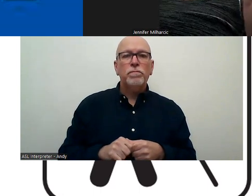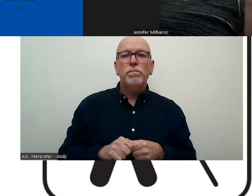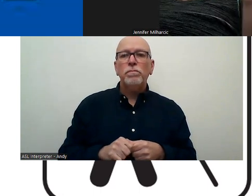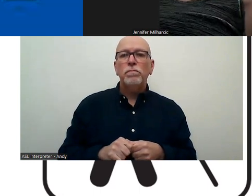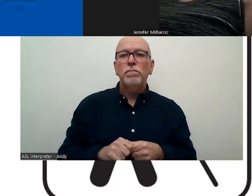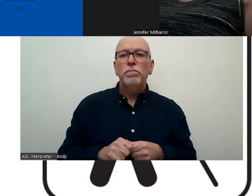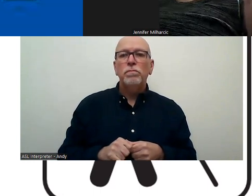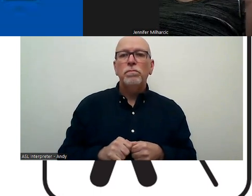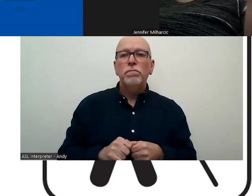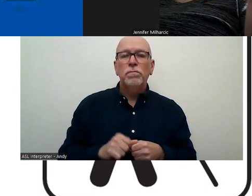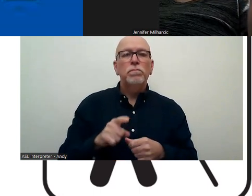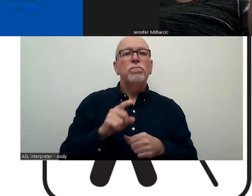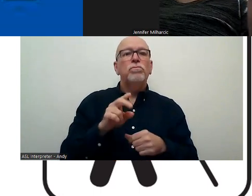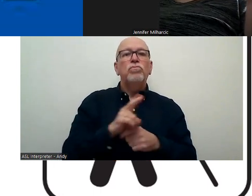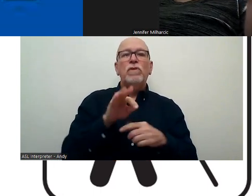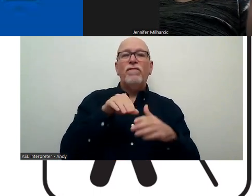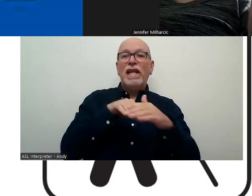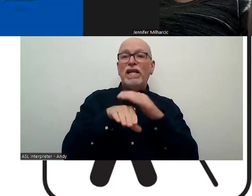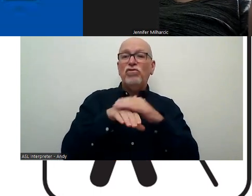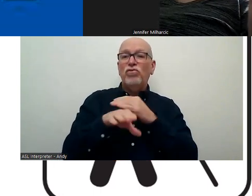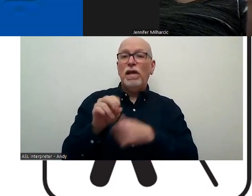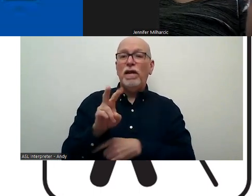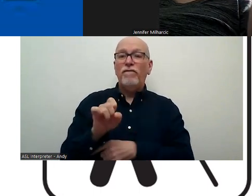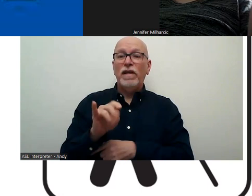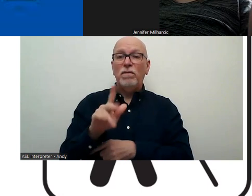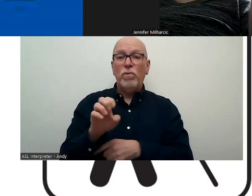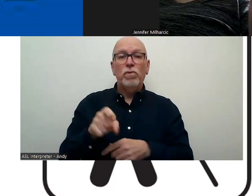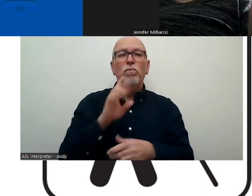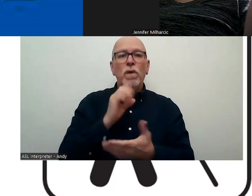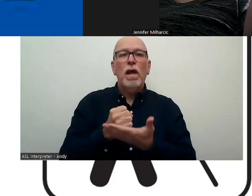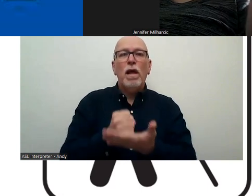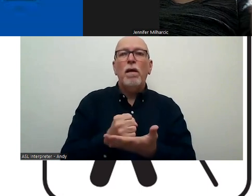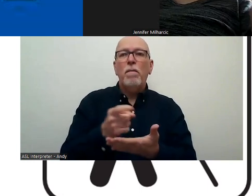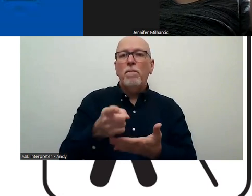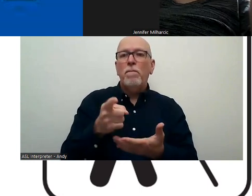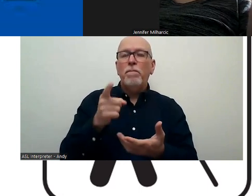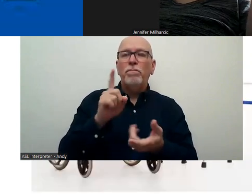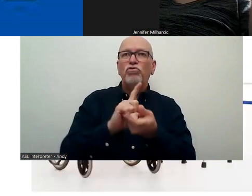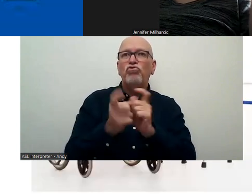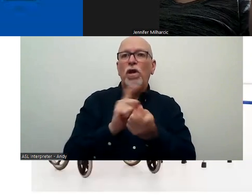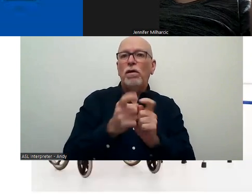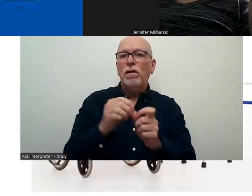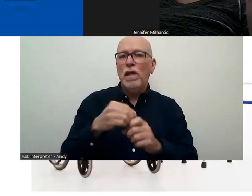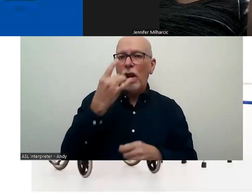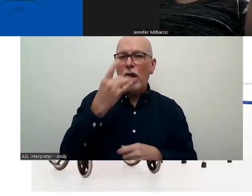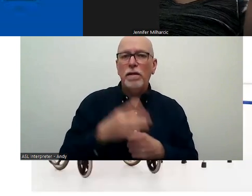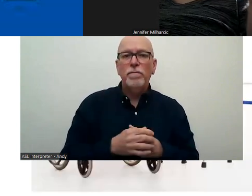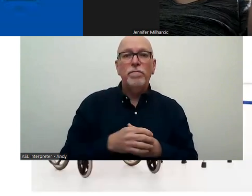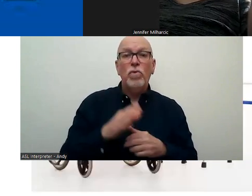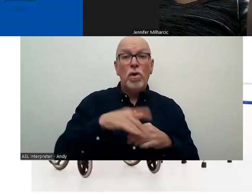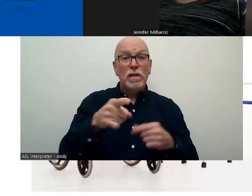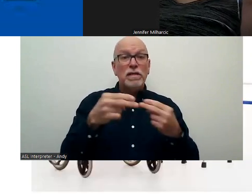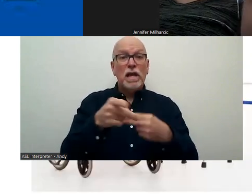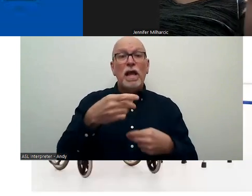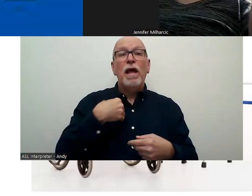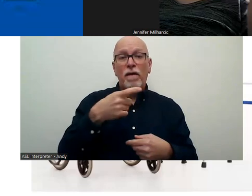use of entryways and vestibules help eyes adjust to changes in lighting on this slide there are